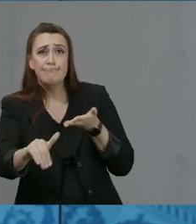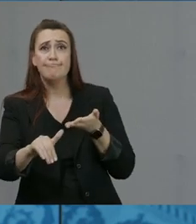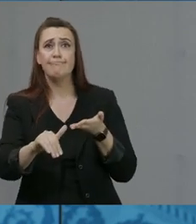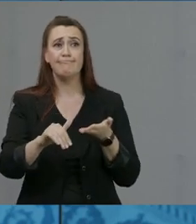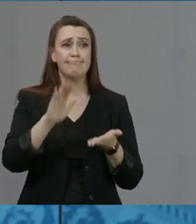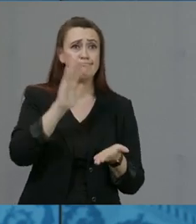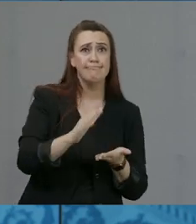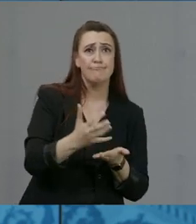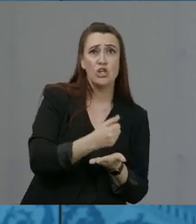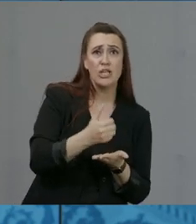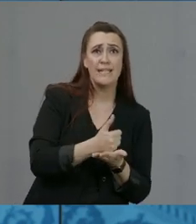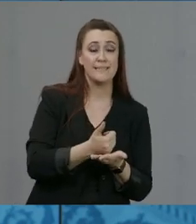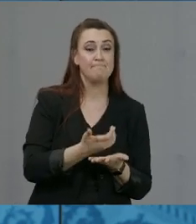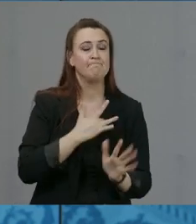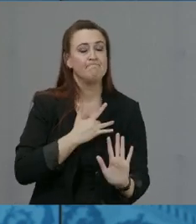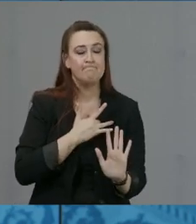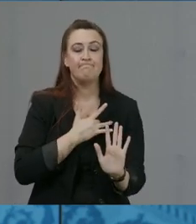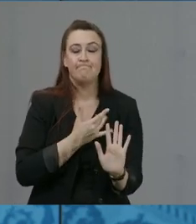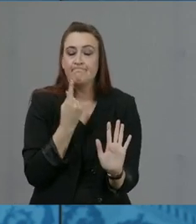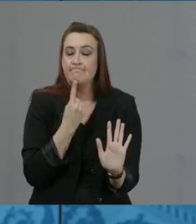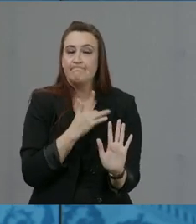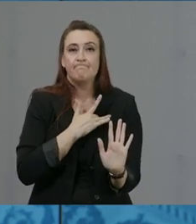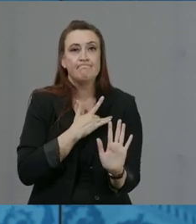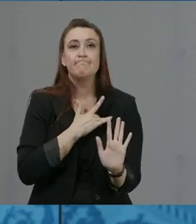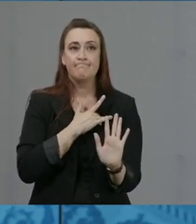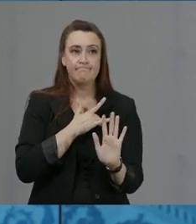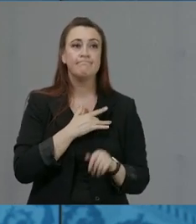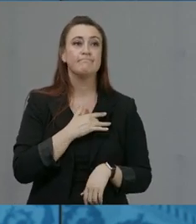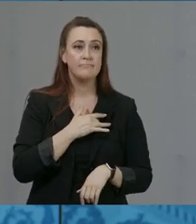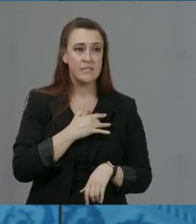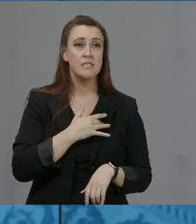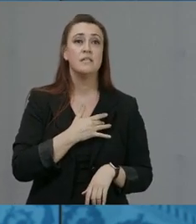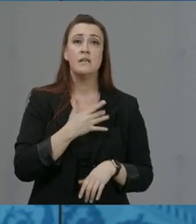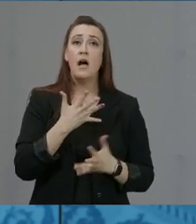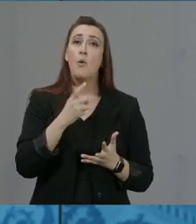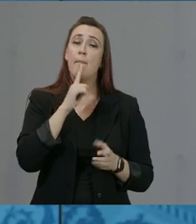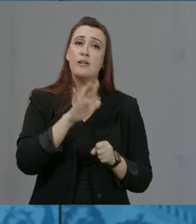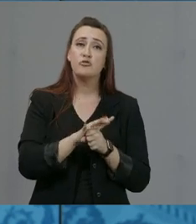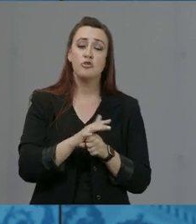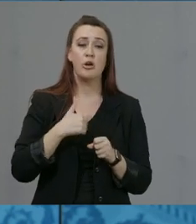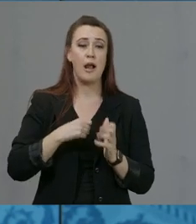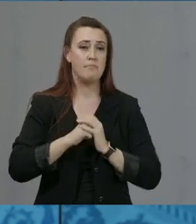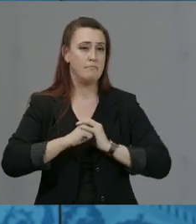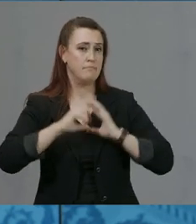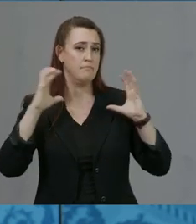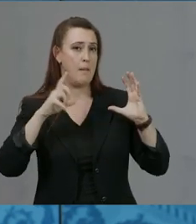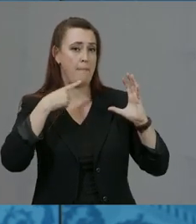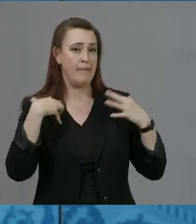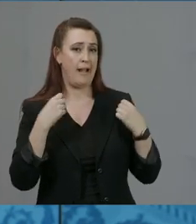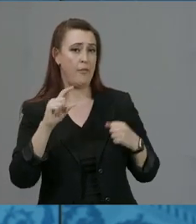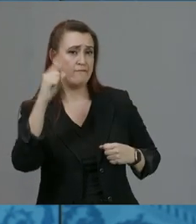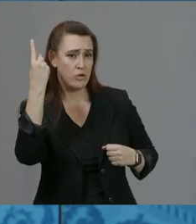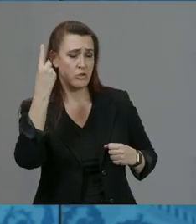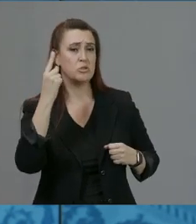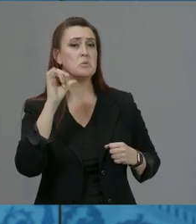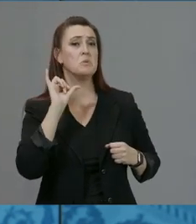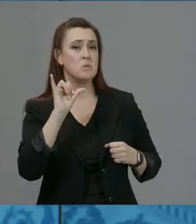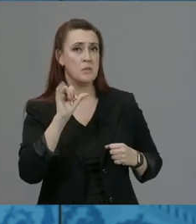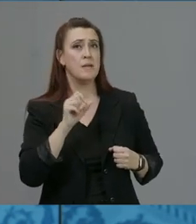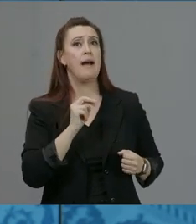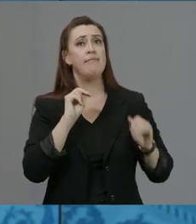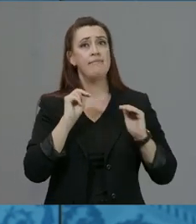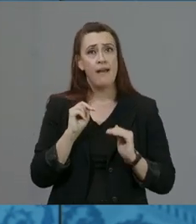heart goes out to you. Part of the reason that we want to make sure we've got our arms around the public health side of this is that we can